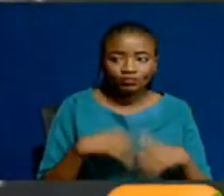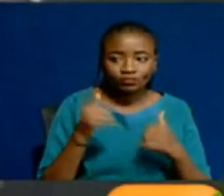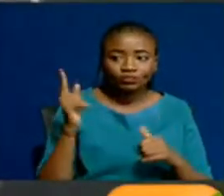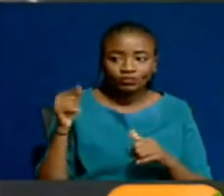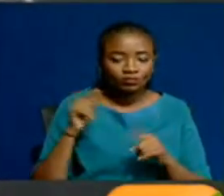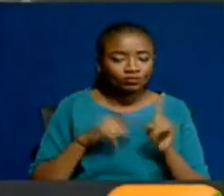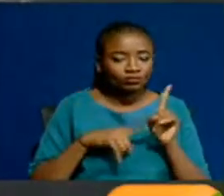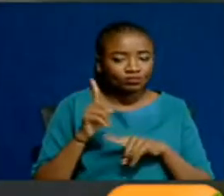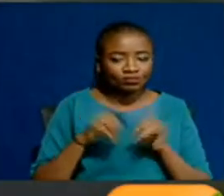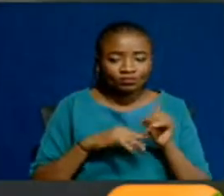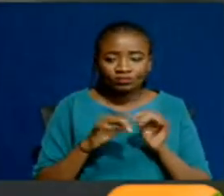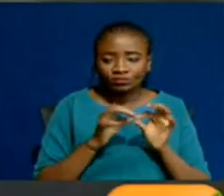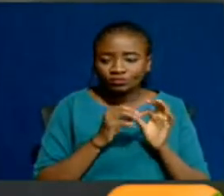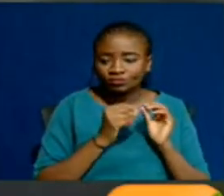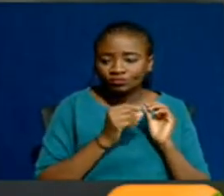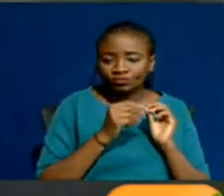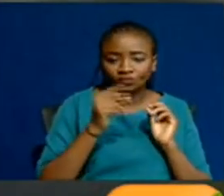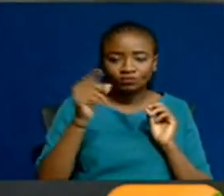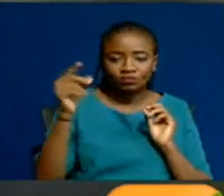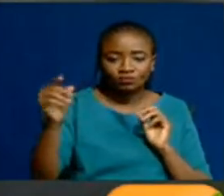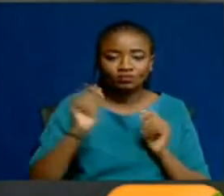thousands of kilometers.